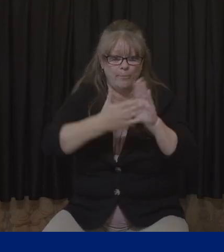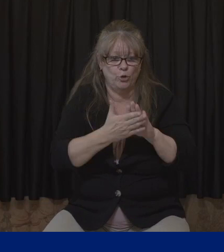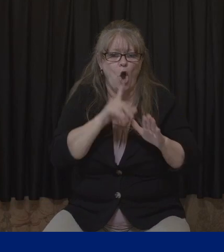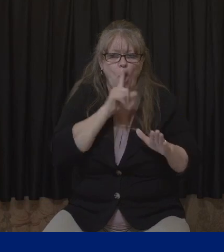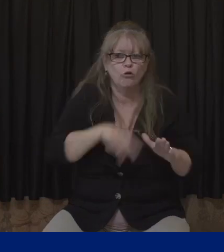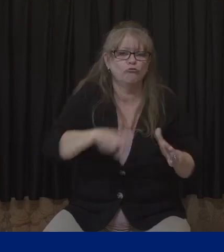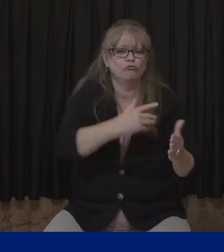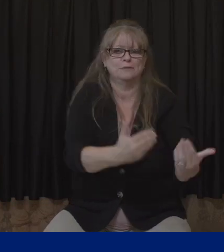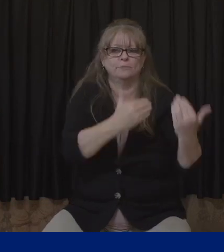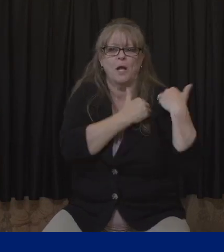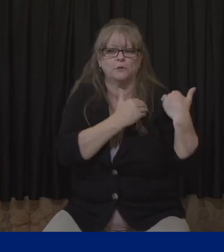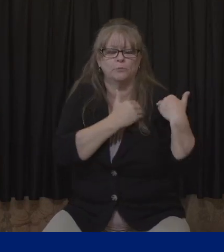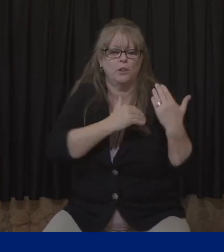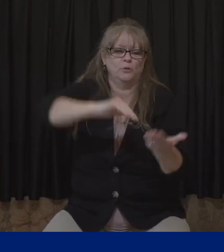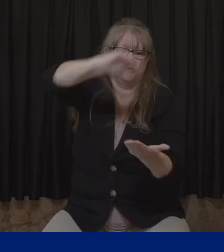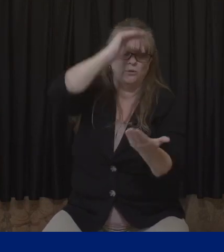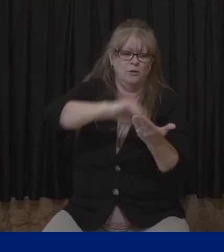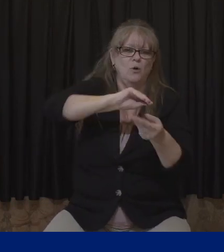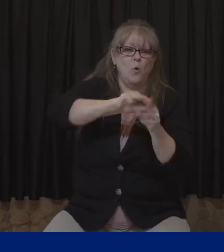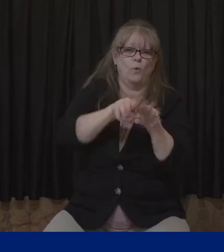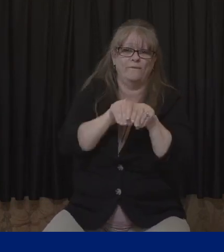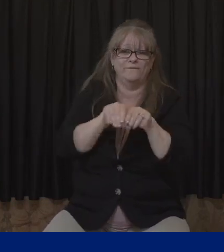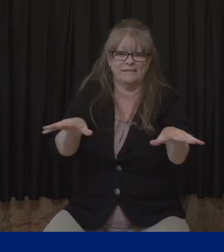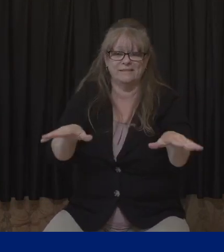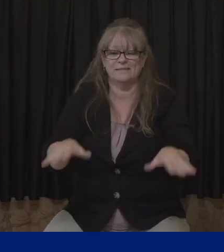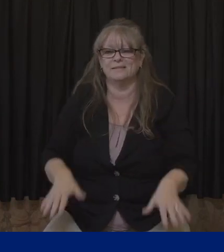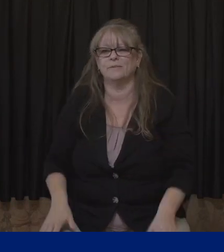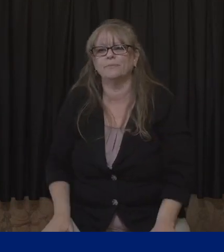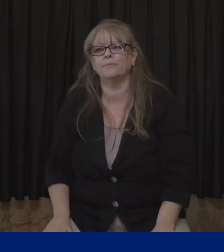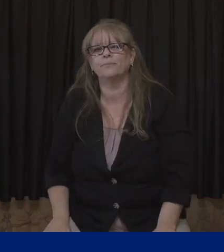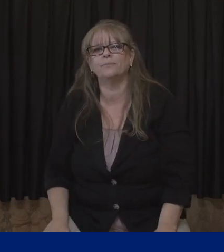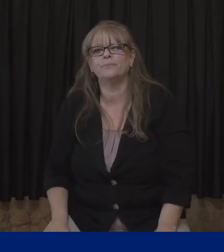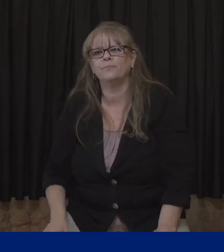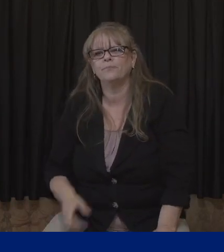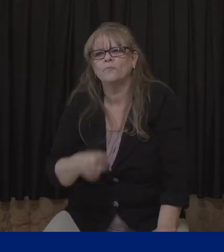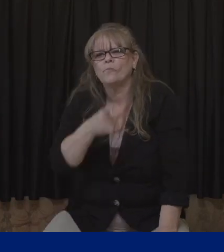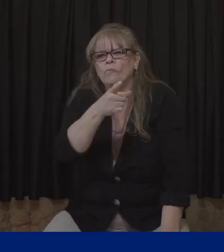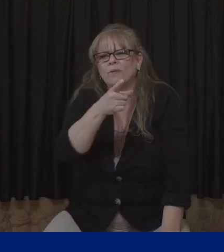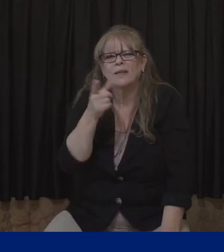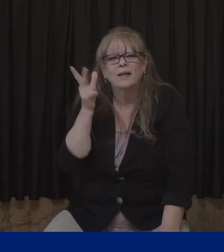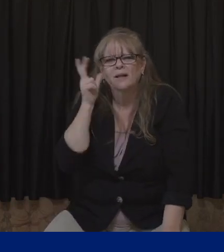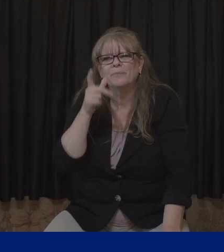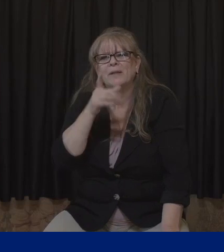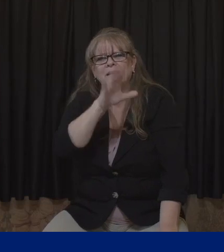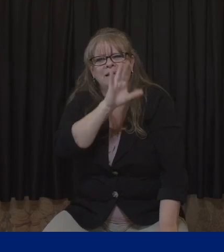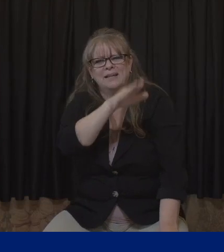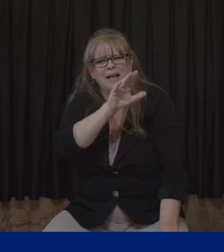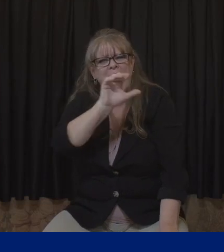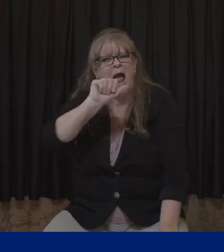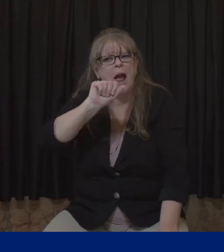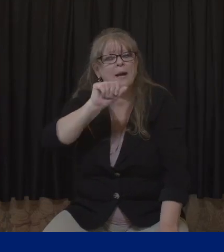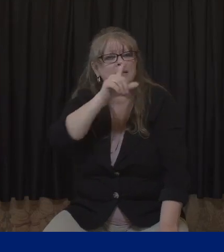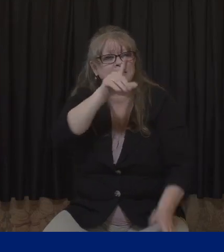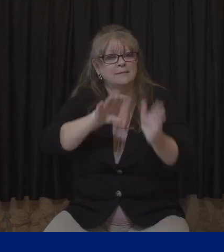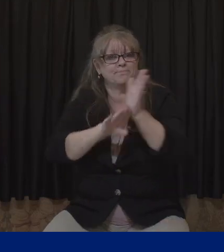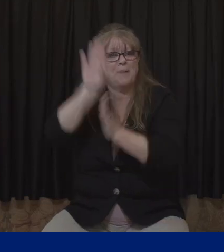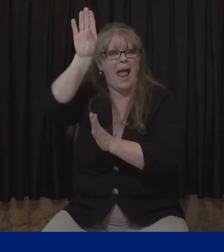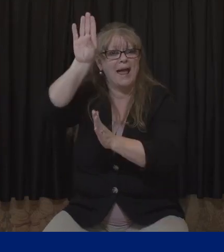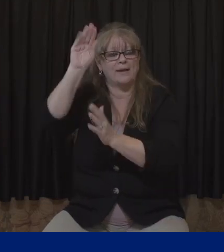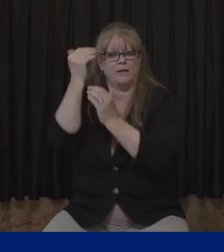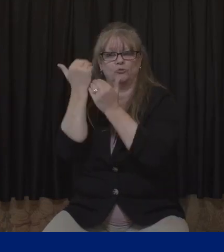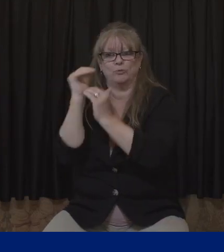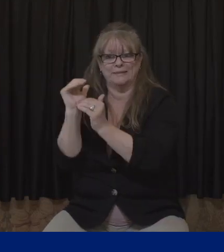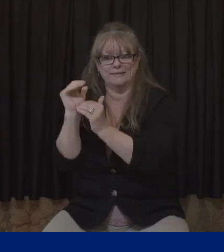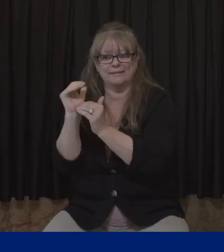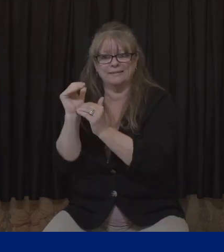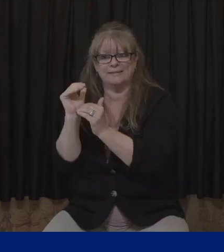About this 10-mile restriction on people moving. You're talking about eventually state parks being open, but your order seems to suggest that people shouldn't do that. How are